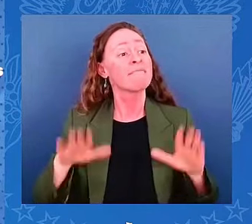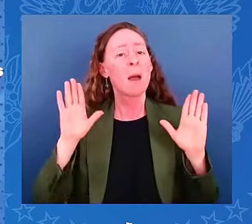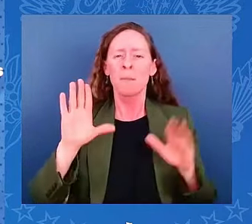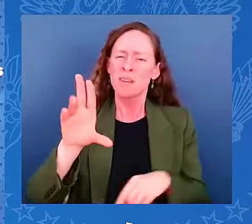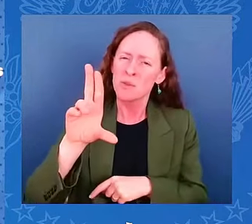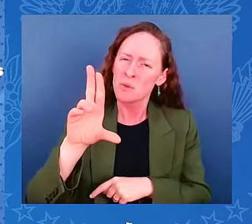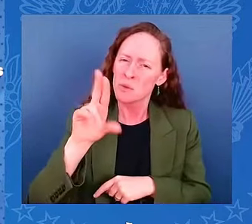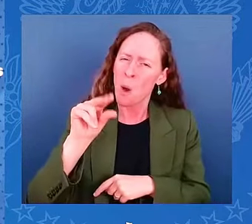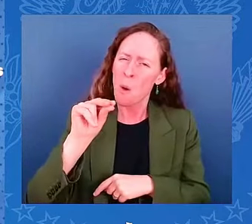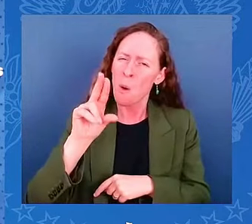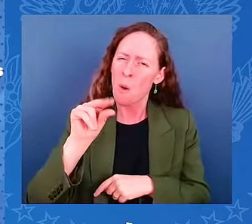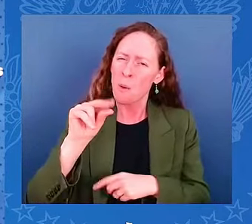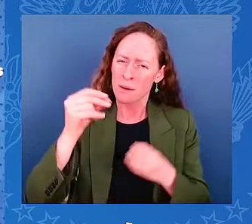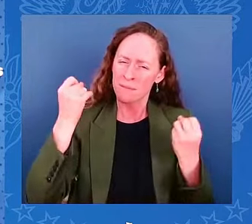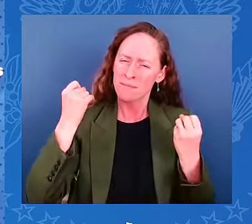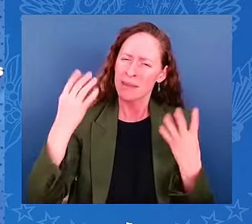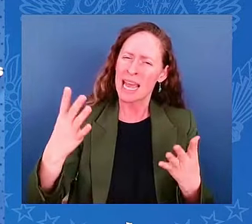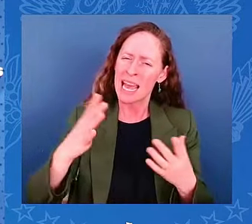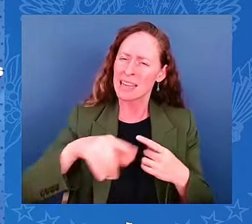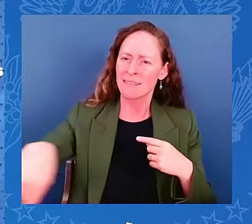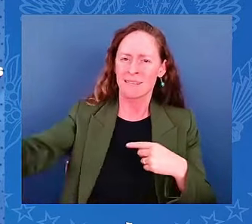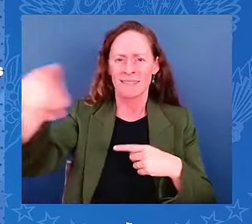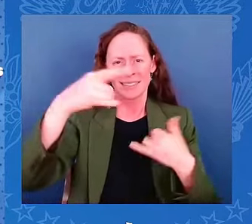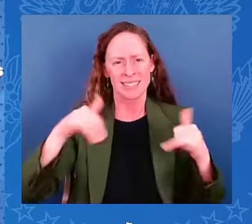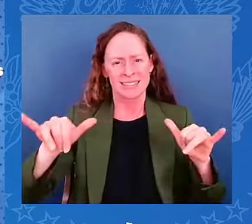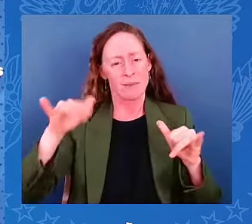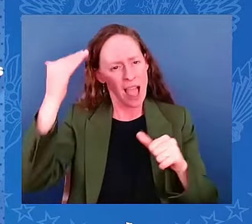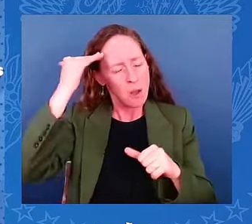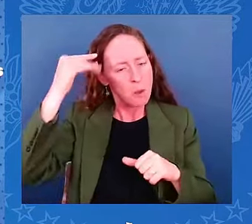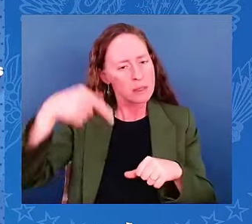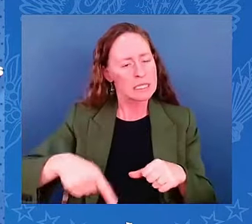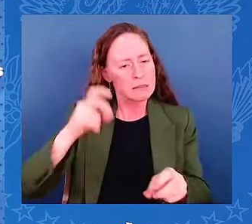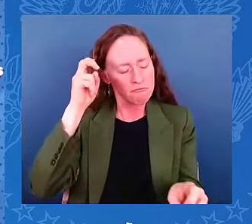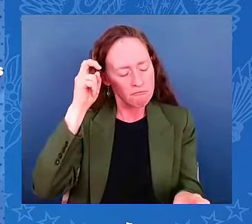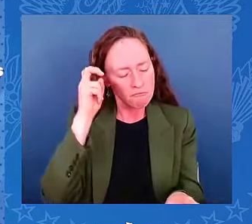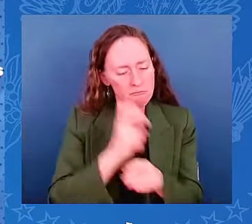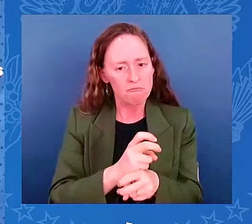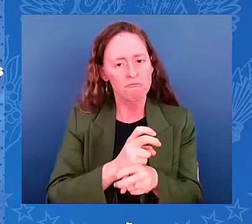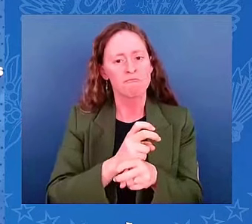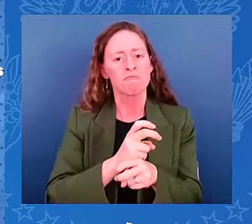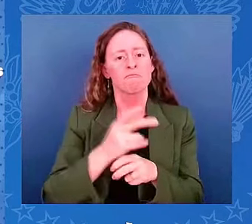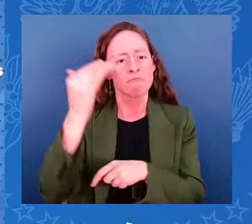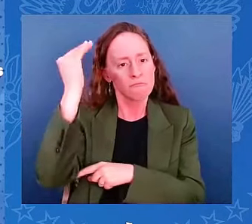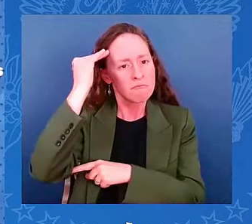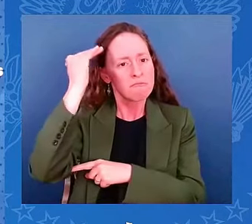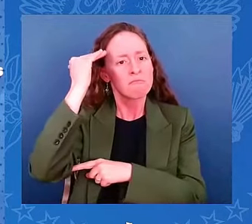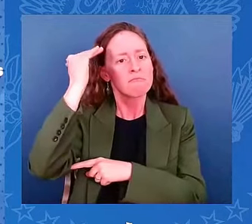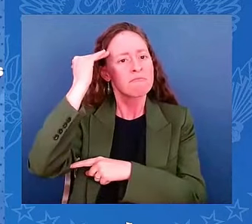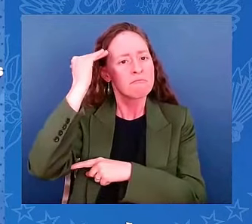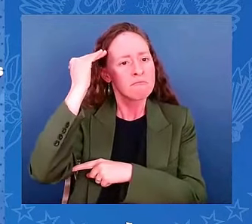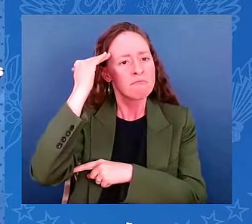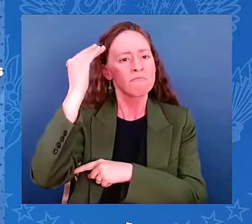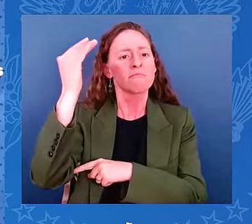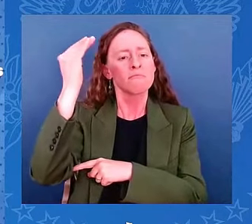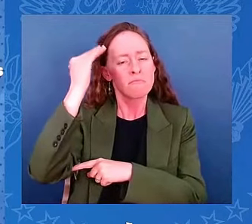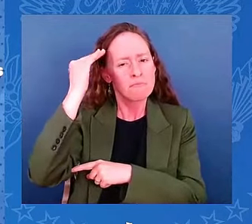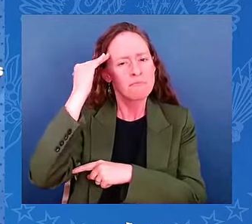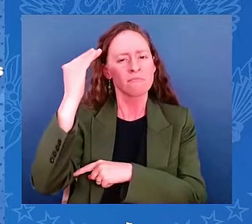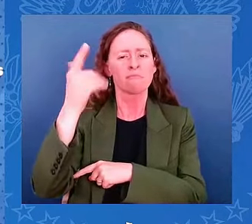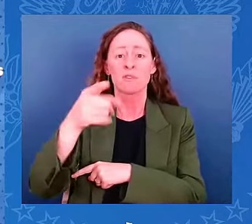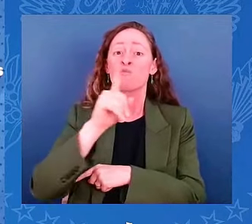also have no illusions about the people in this room. You're changing the attitude of the public. I really mean, I'm going back to why I got here in the first